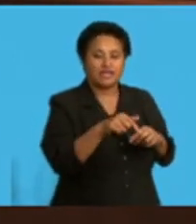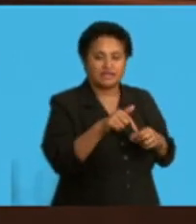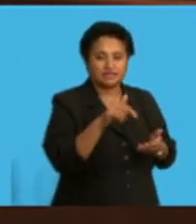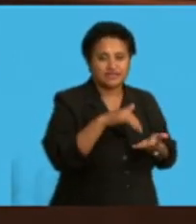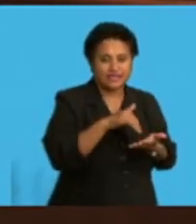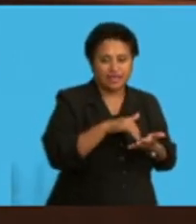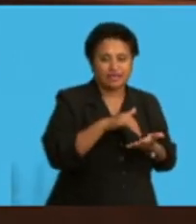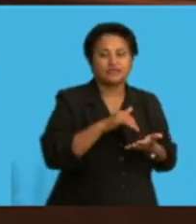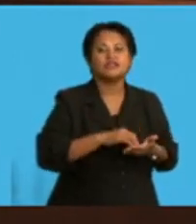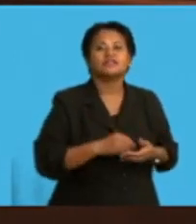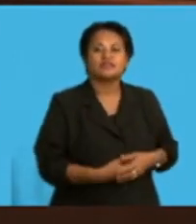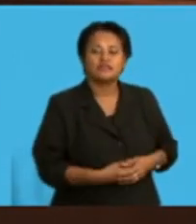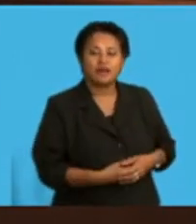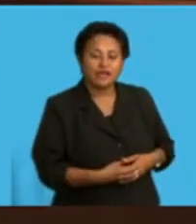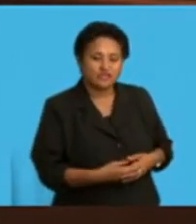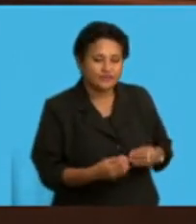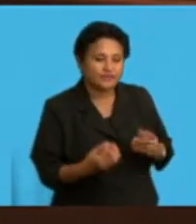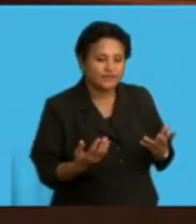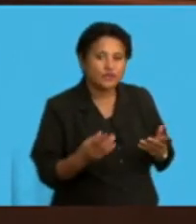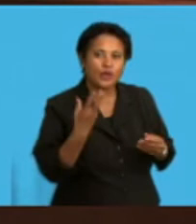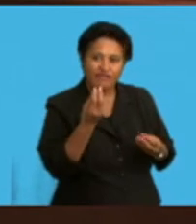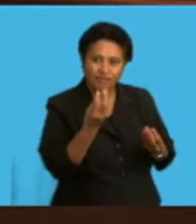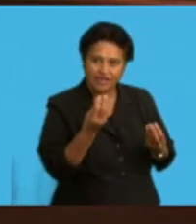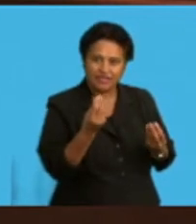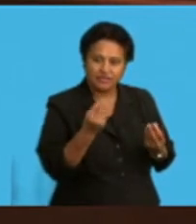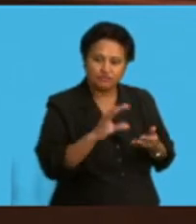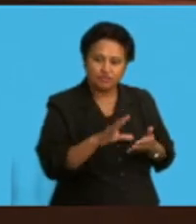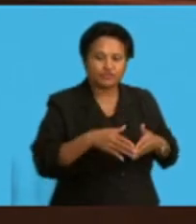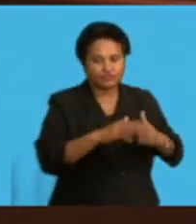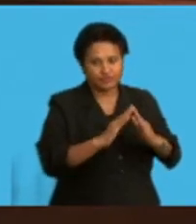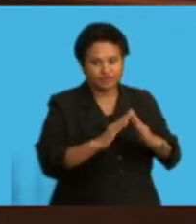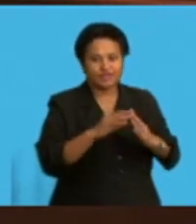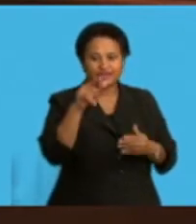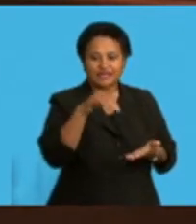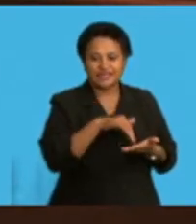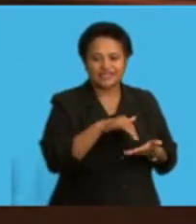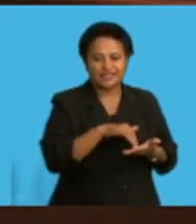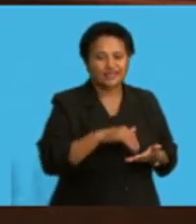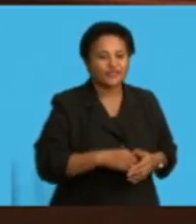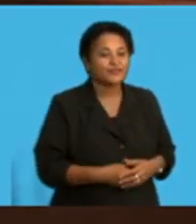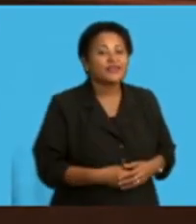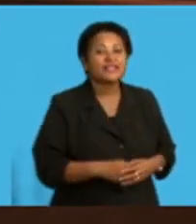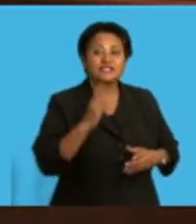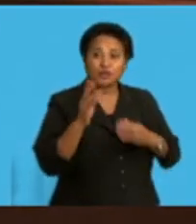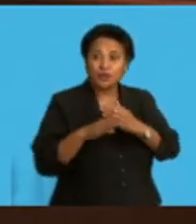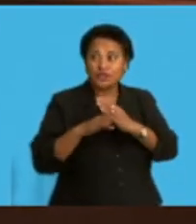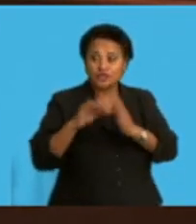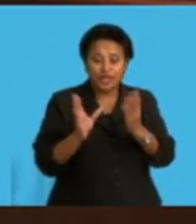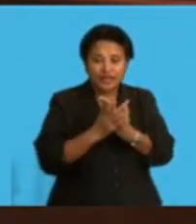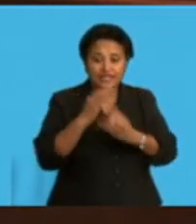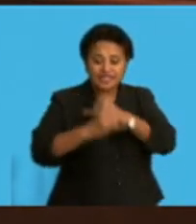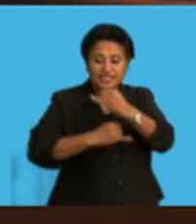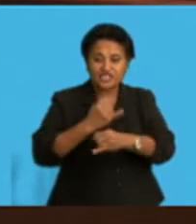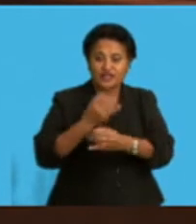centre for other ministries that directly serve large numbers of people. Madam Speaker, government is working with the International Finance Corporation